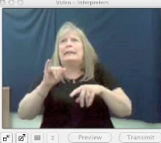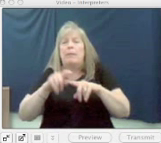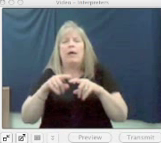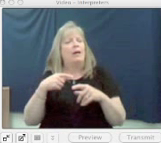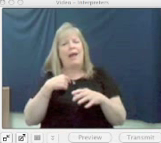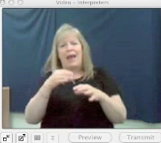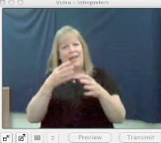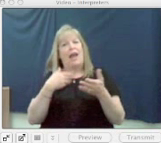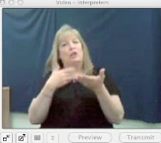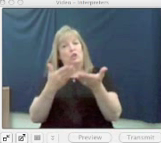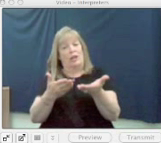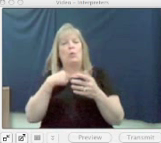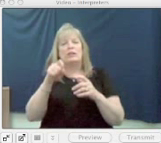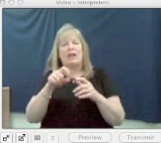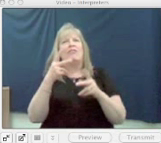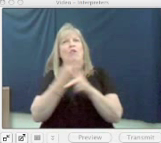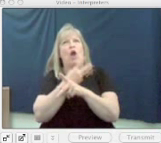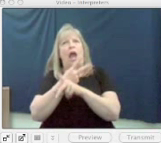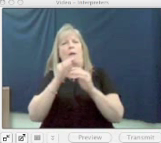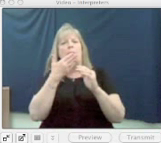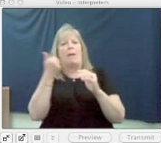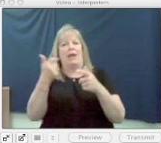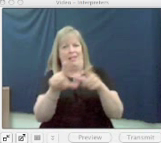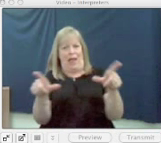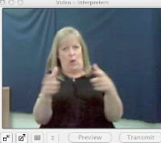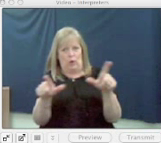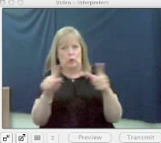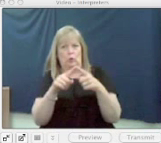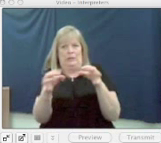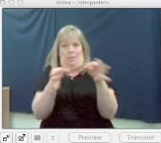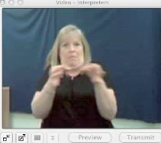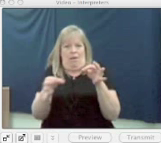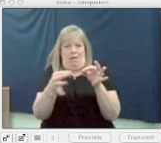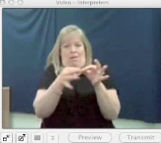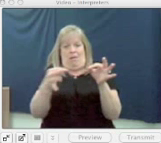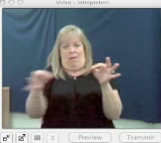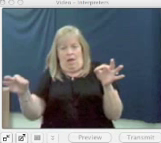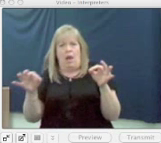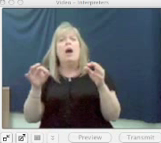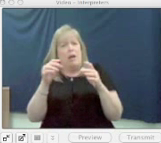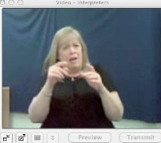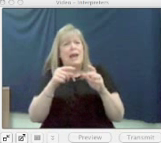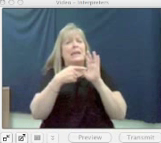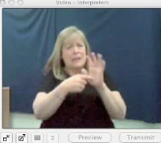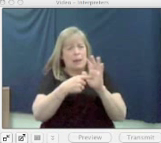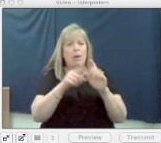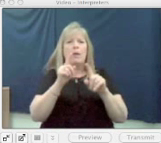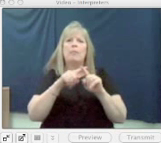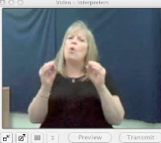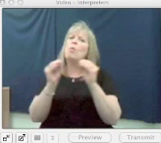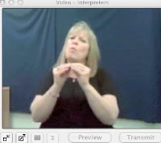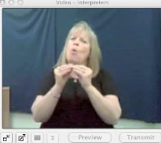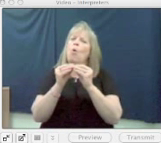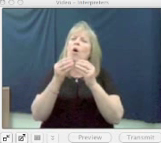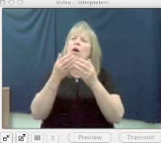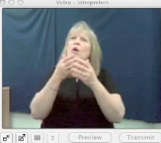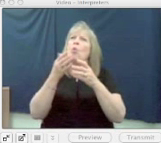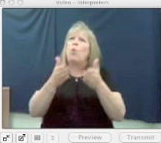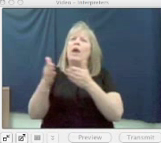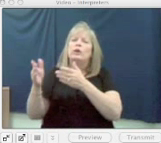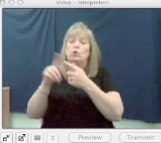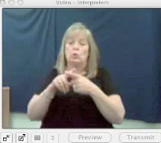the examples, will continue to stay and be the generalizable aspects.